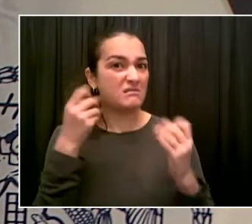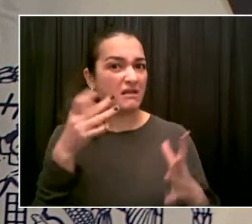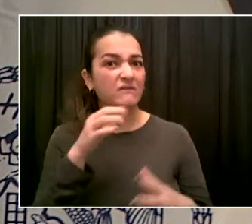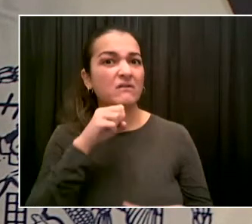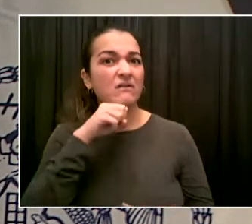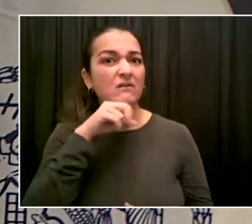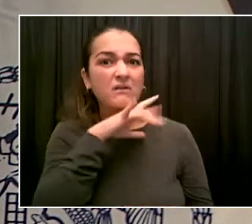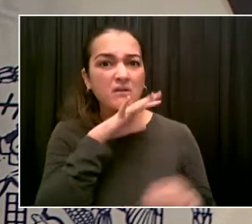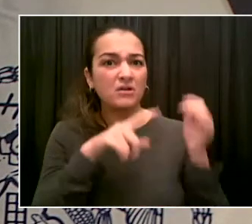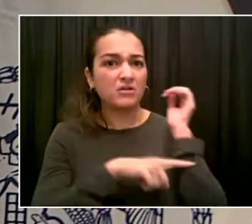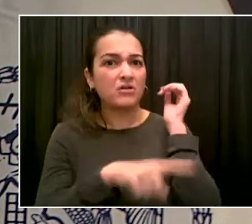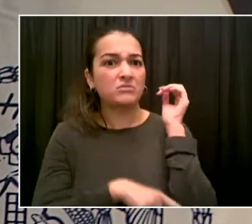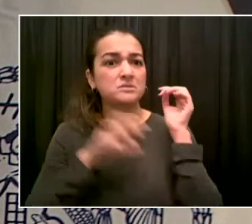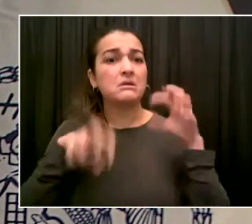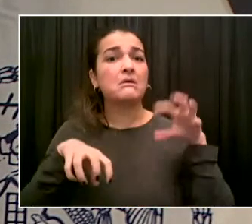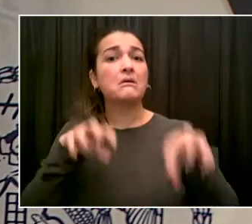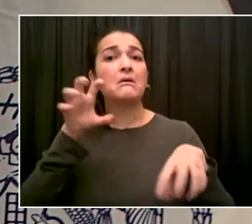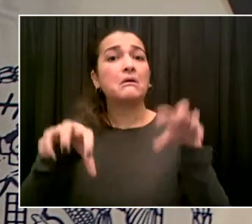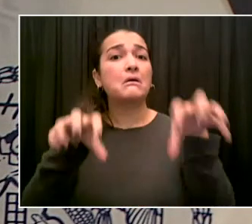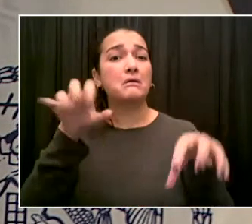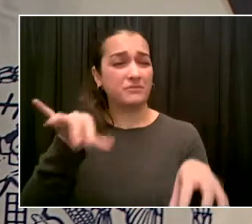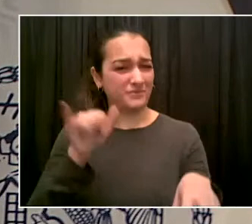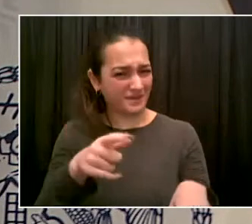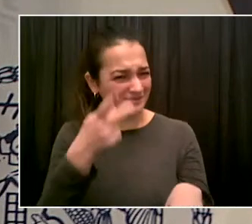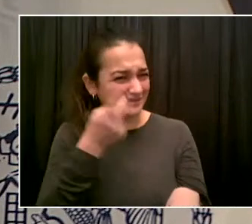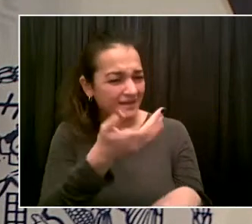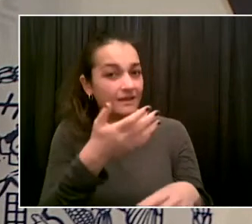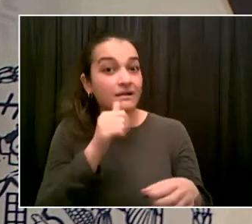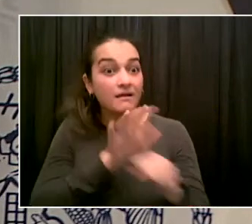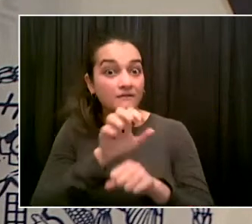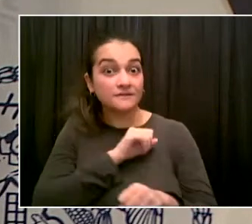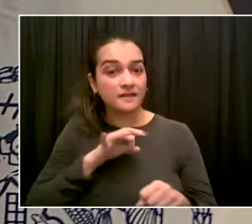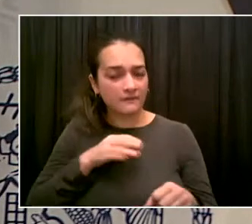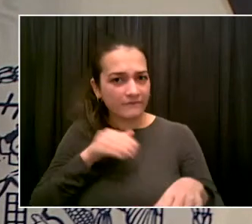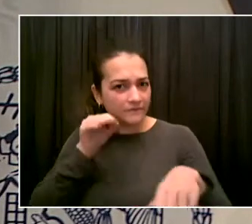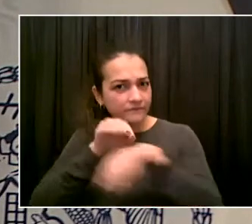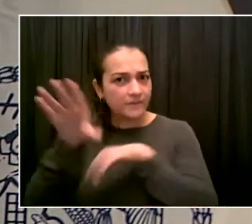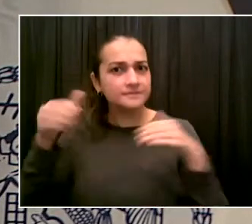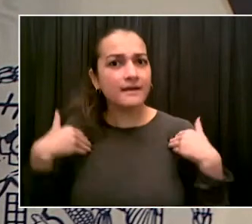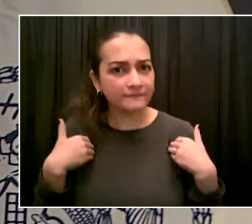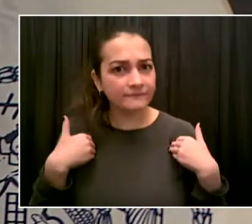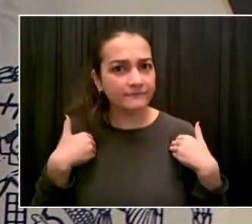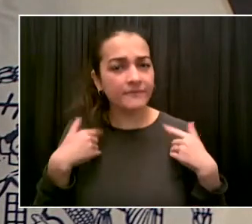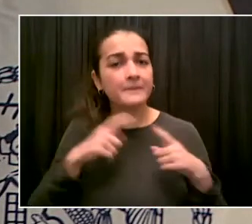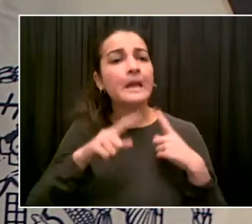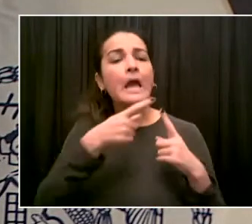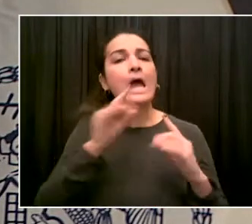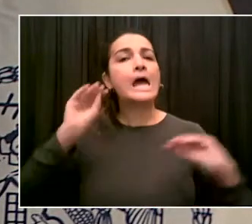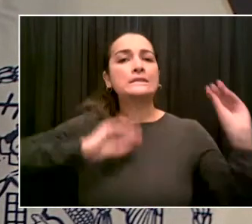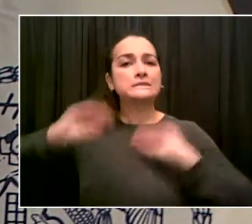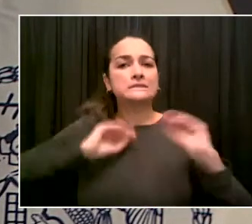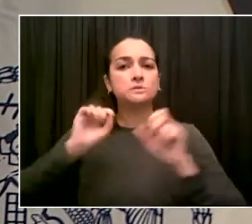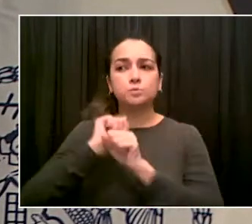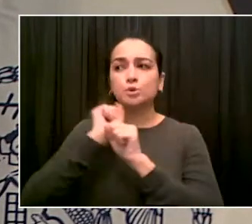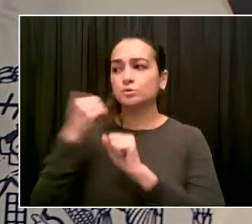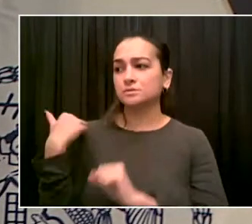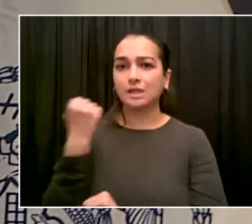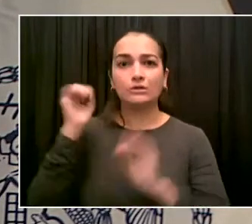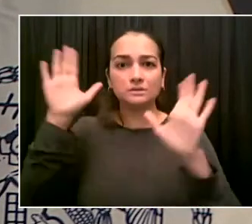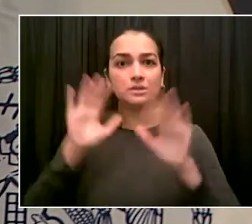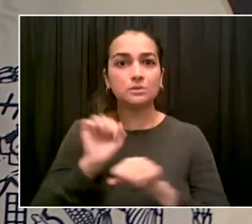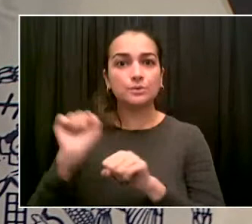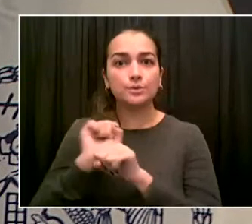department covering other shifts, you're not saying there's absolutely no impact, are you? Well, let me say it this way. I'll